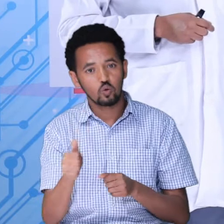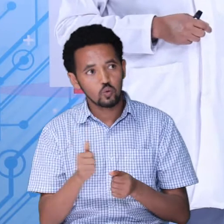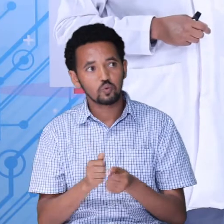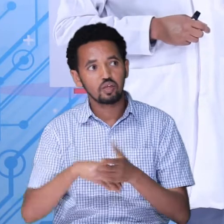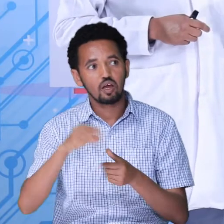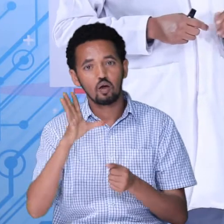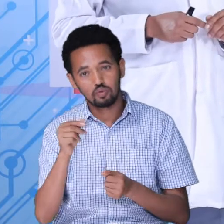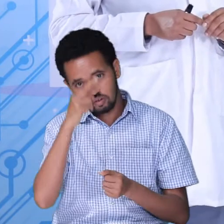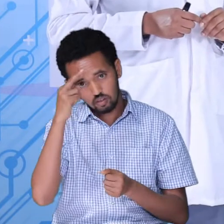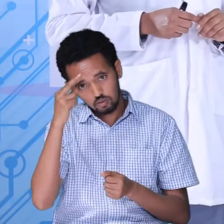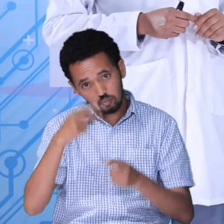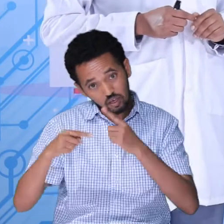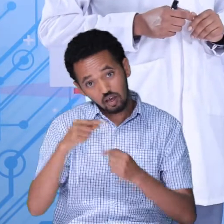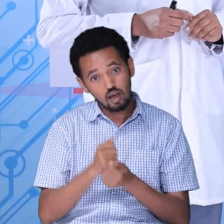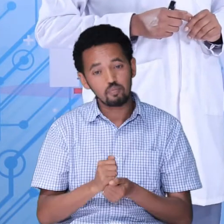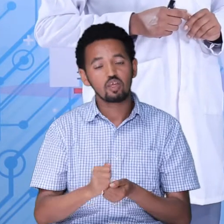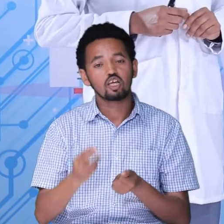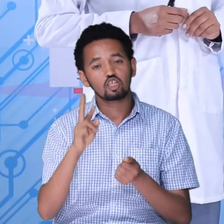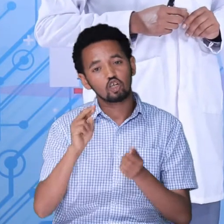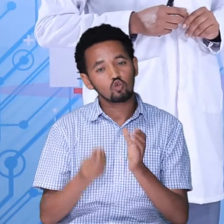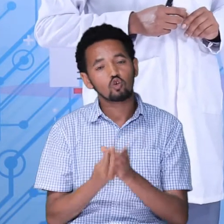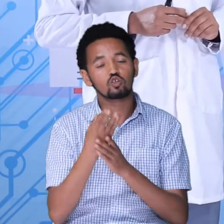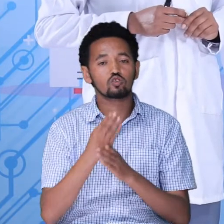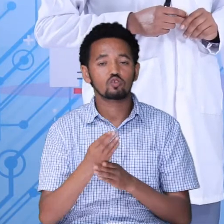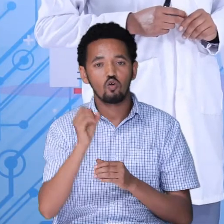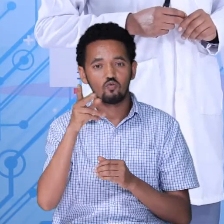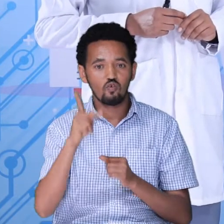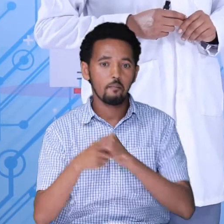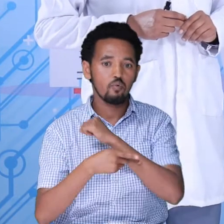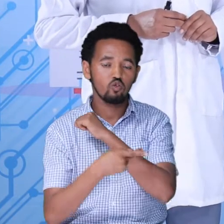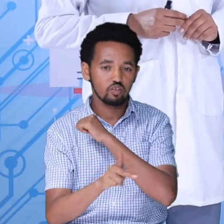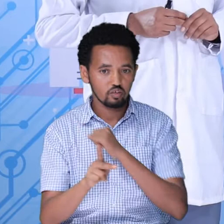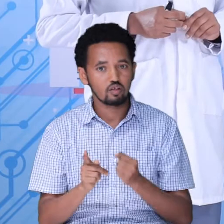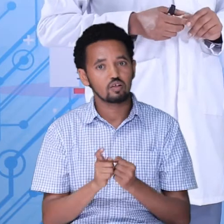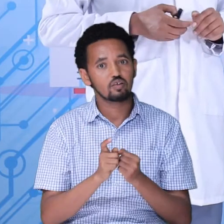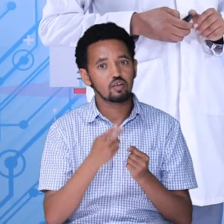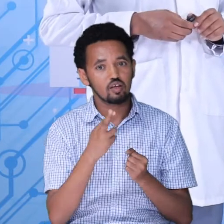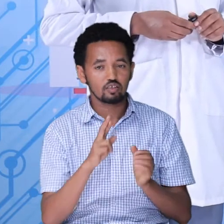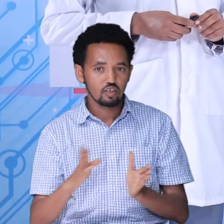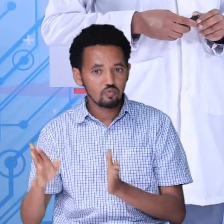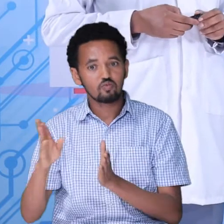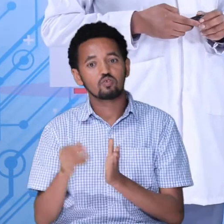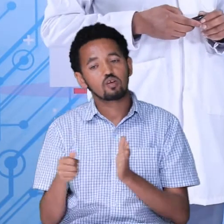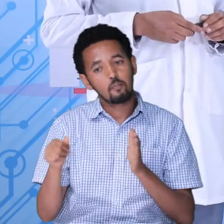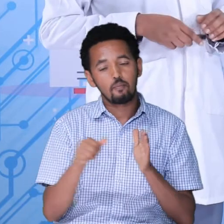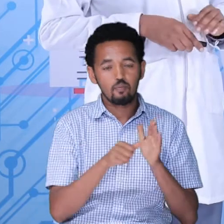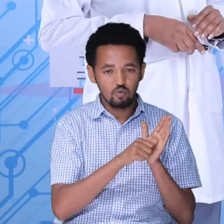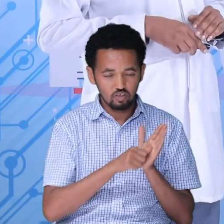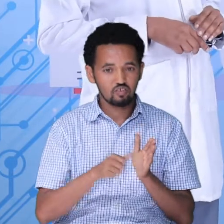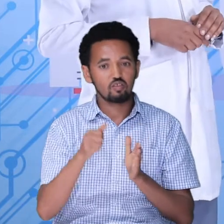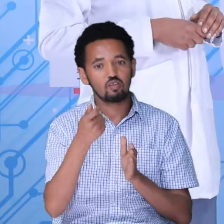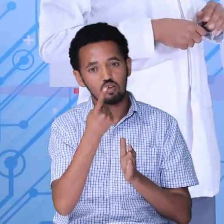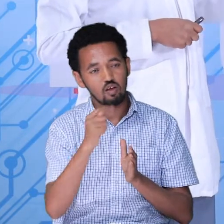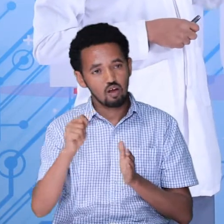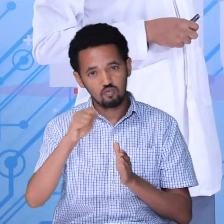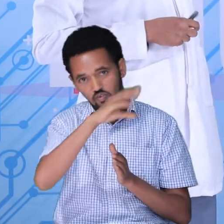out. It became the source of political instability among the African